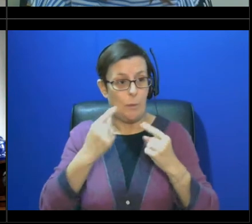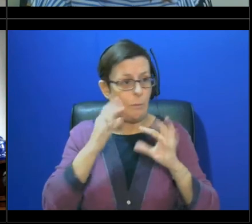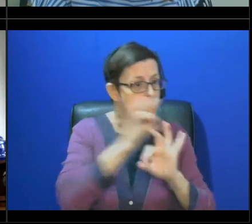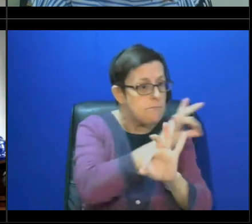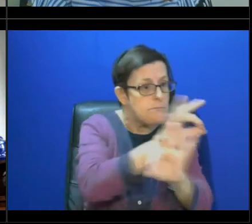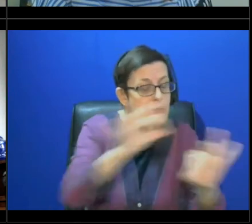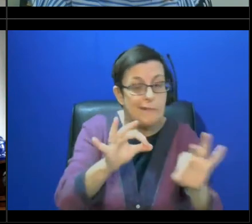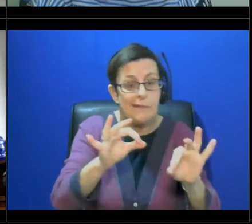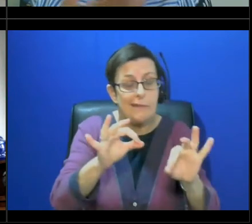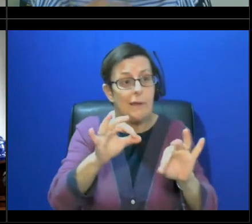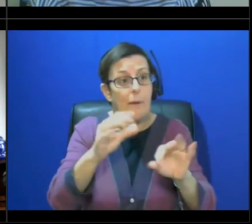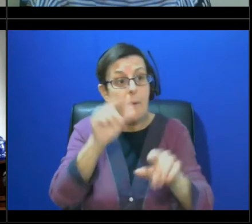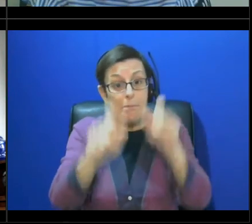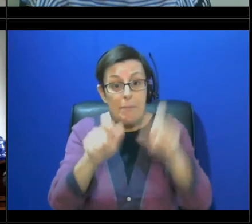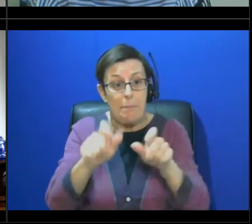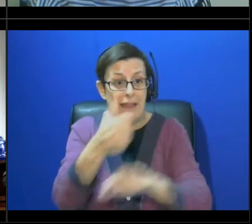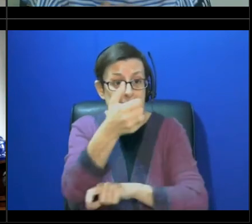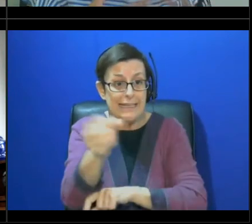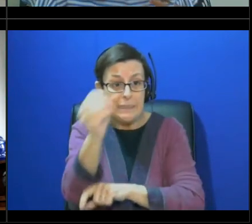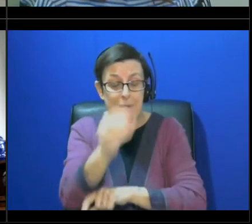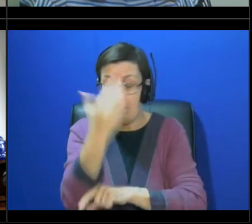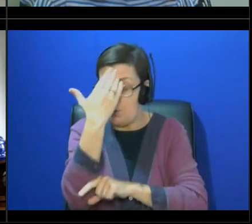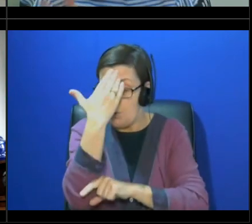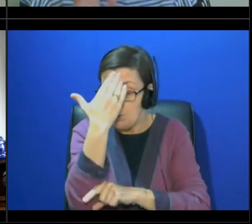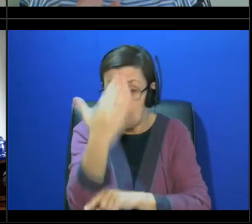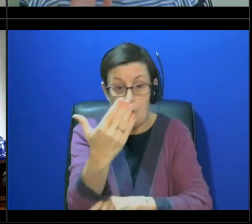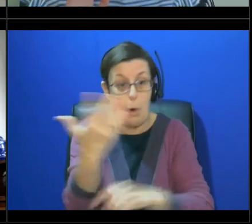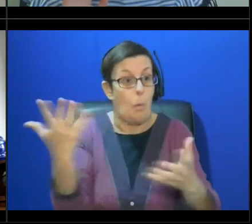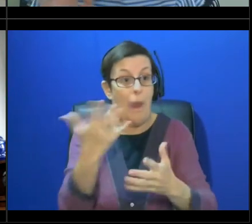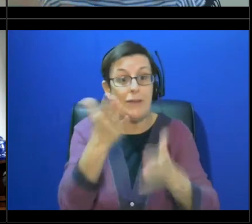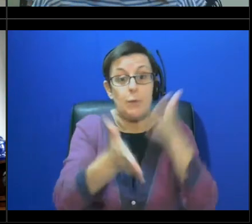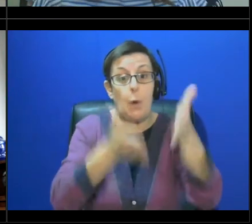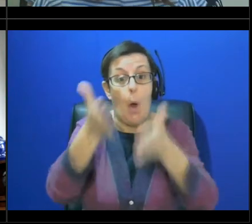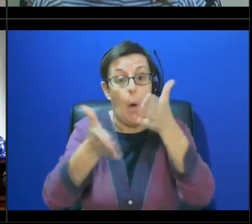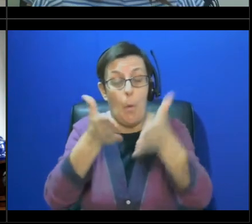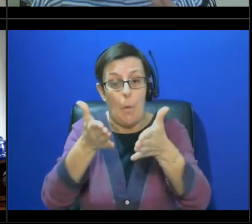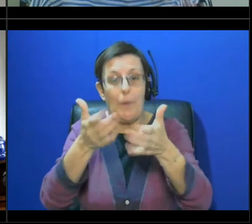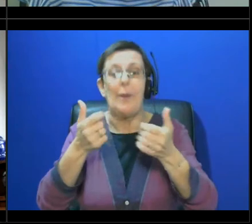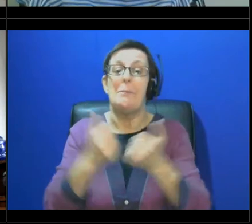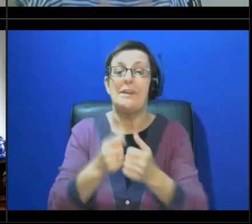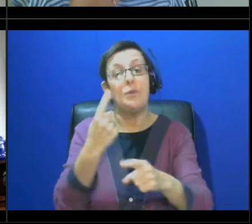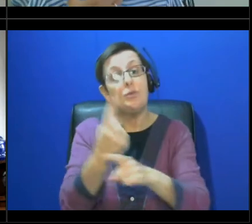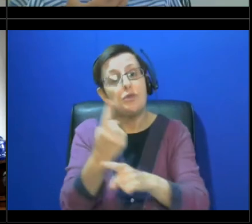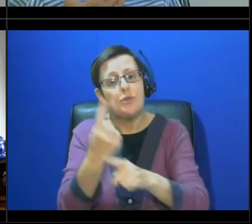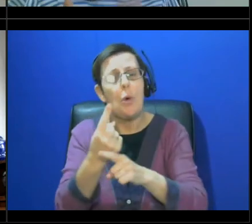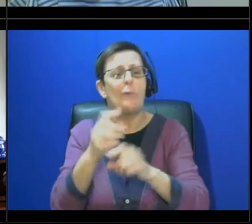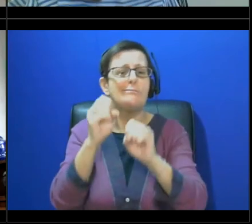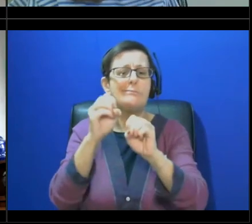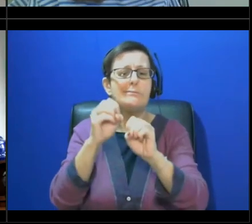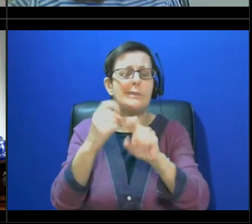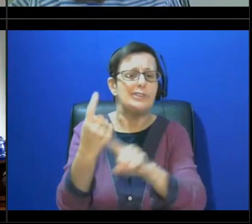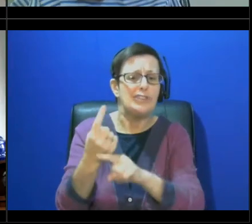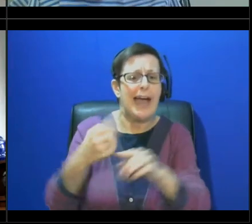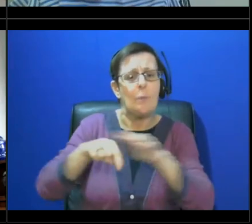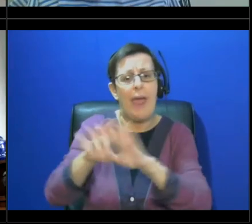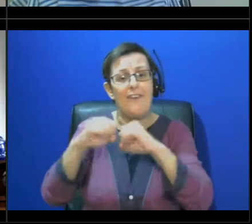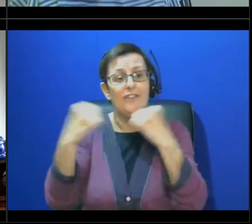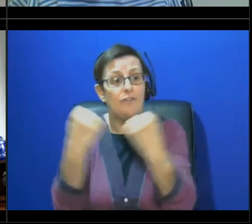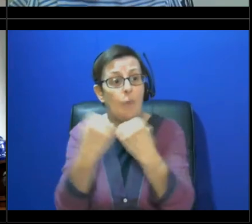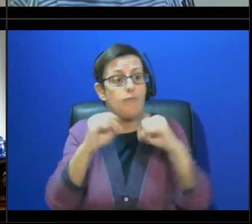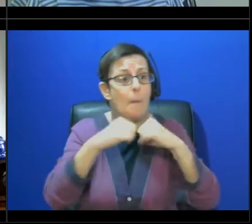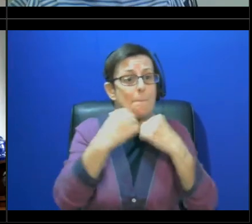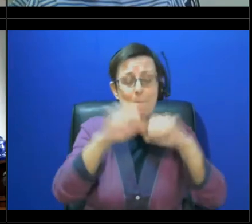there. Just from talking to partners, talking to people on forums, we realised that there is a lot out there. You